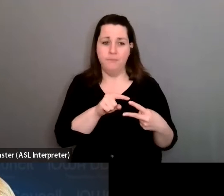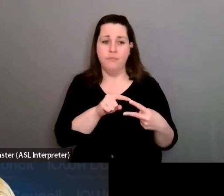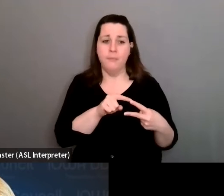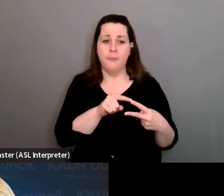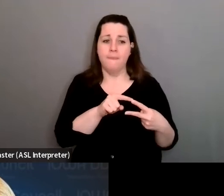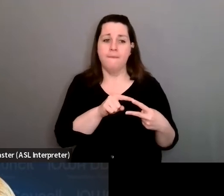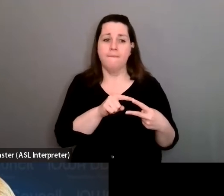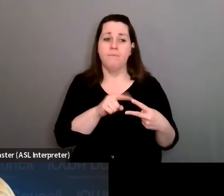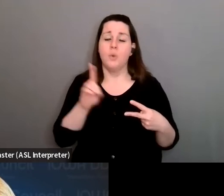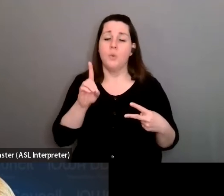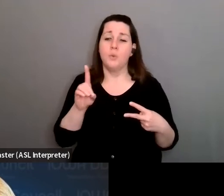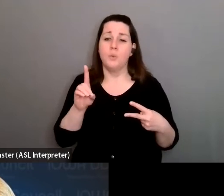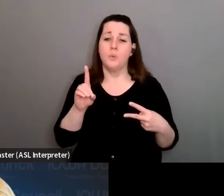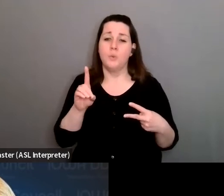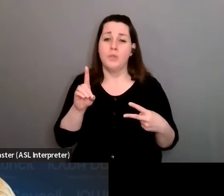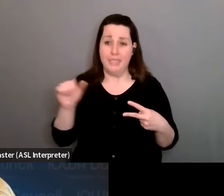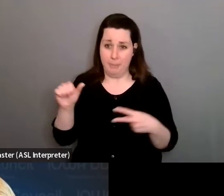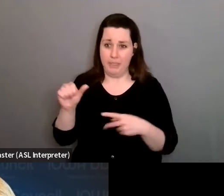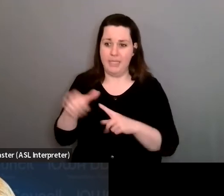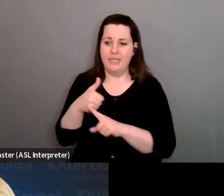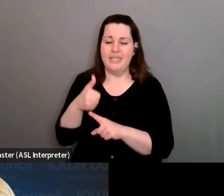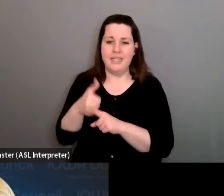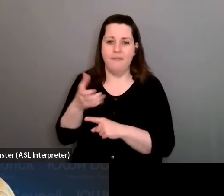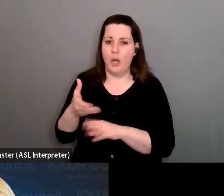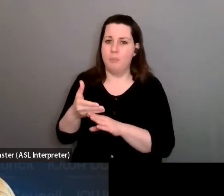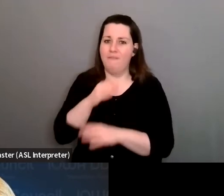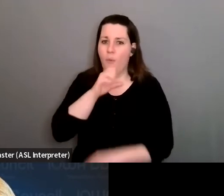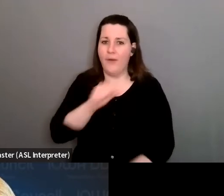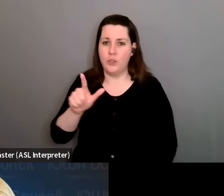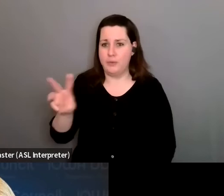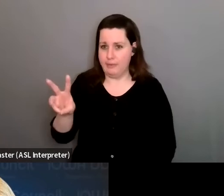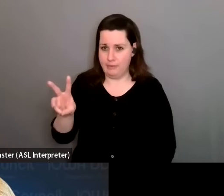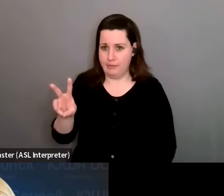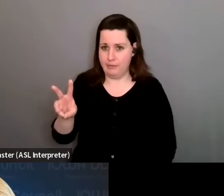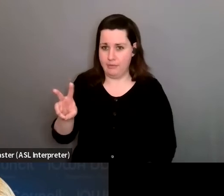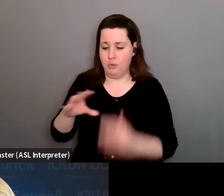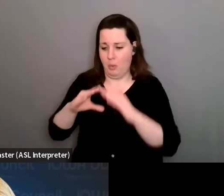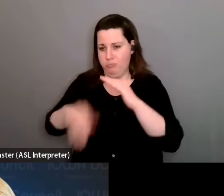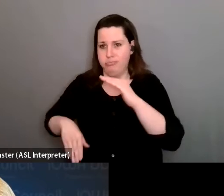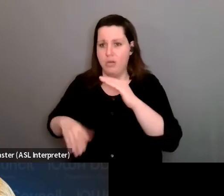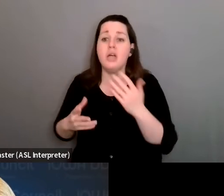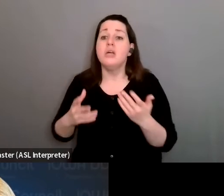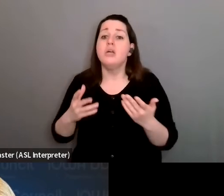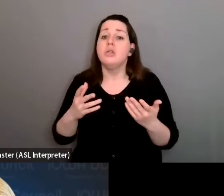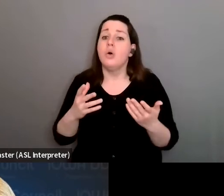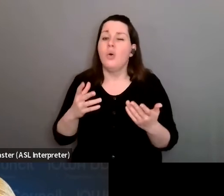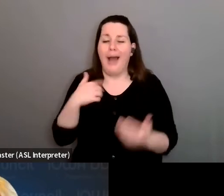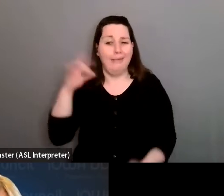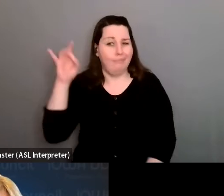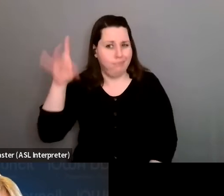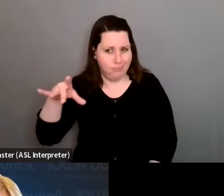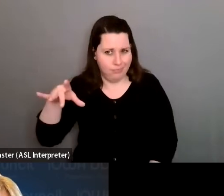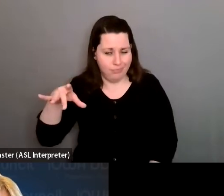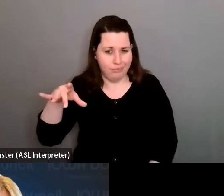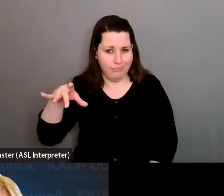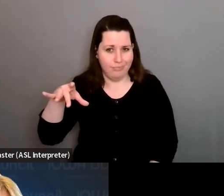the disability needs to have been present before the age of 26. I'm just going to throw out there very quickly, and I'll